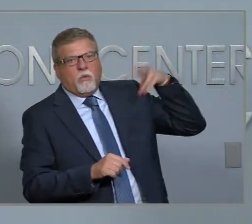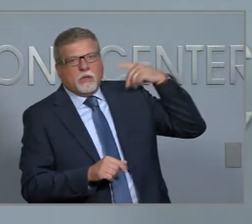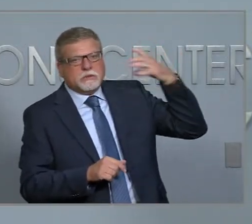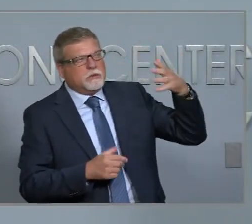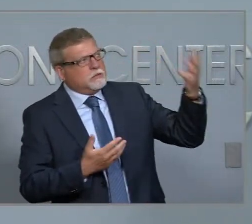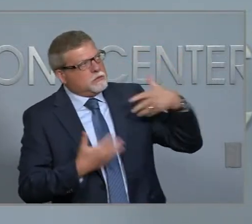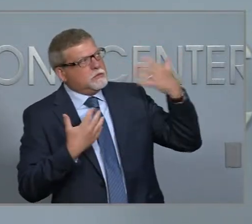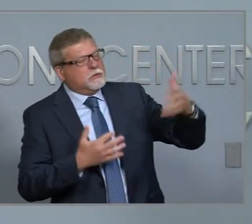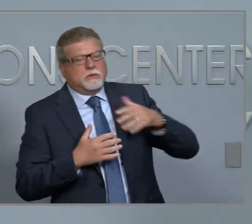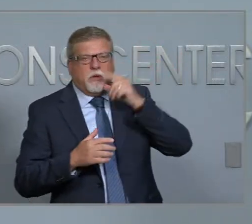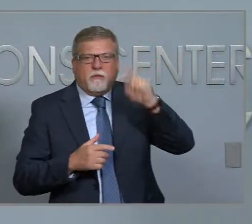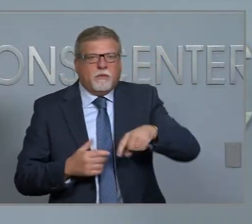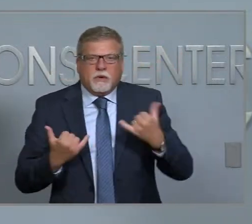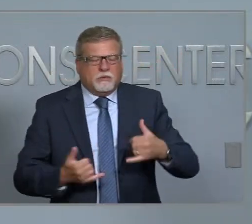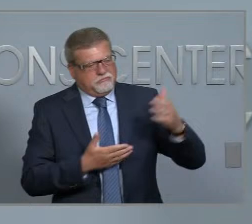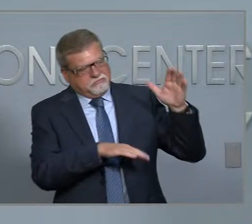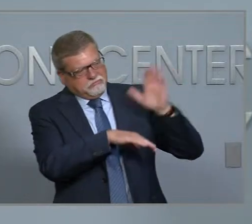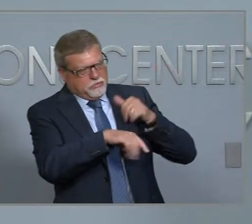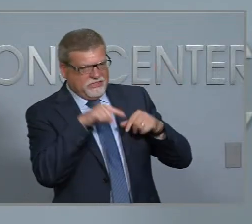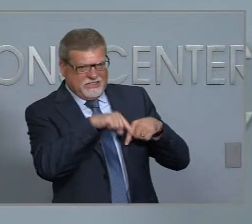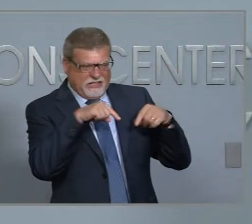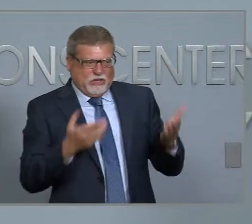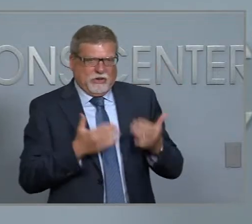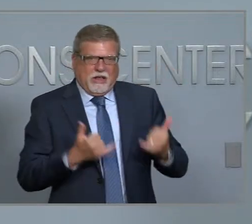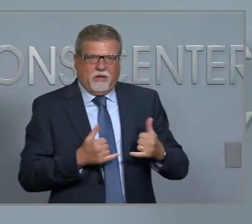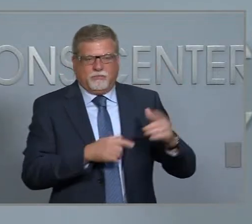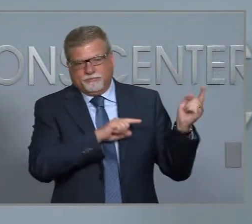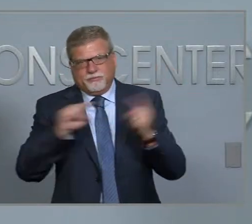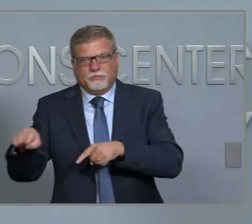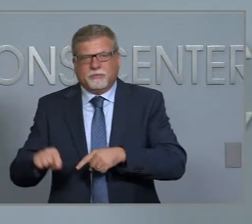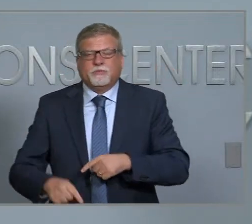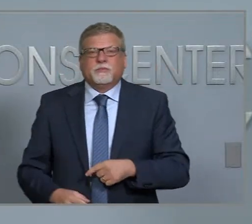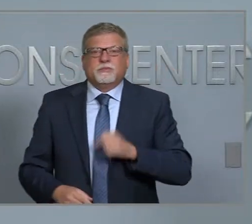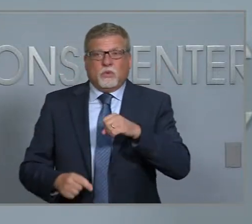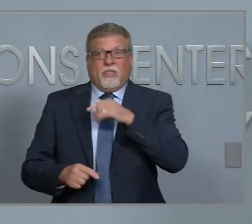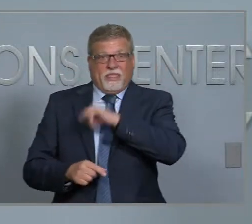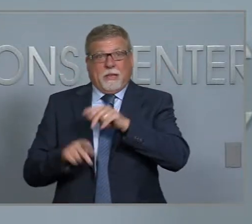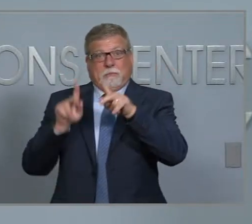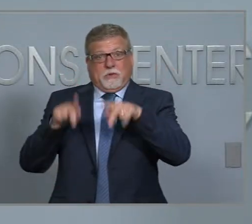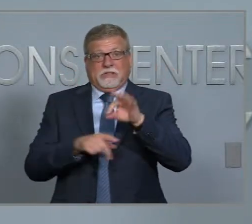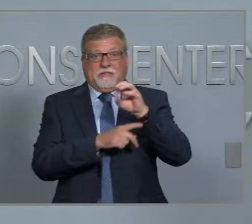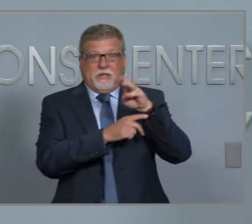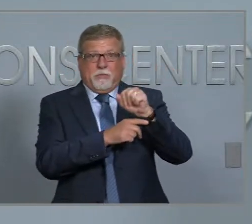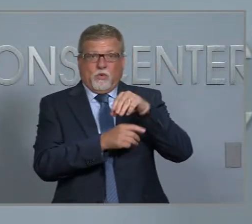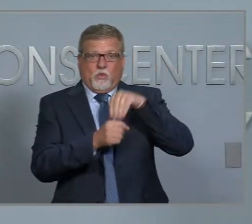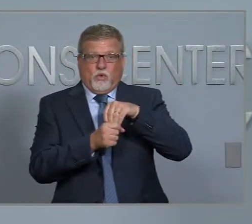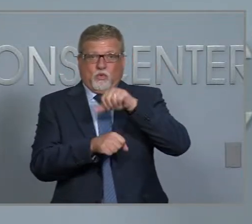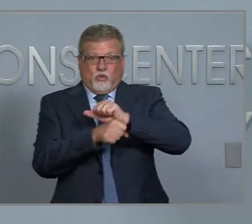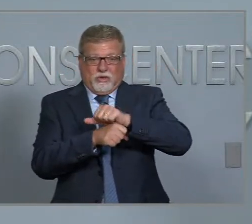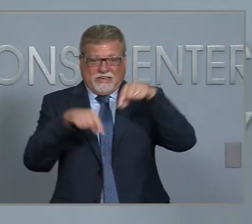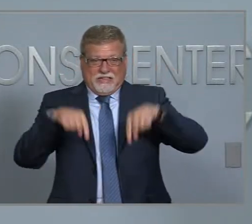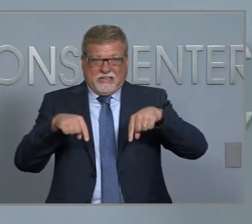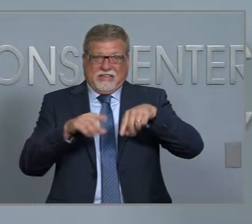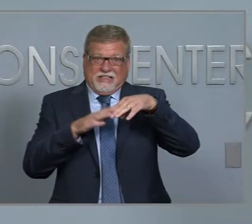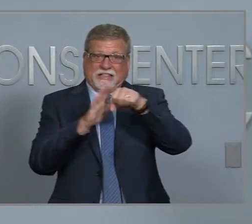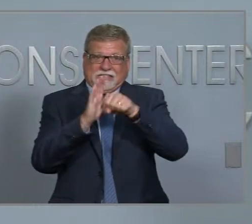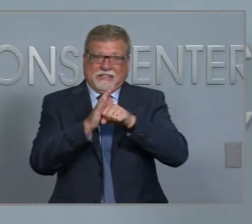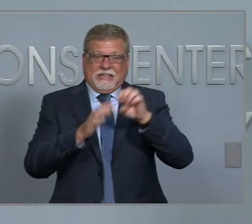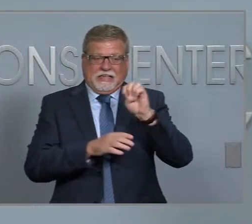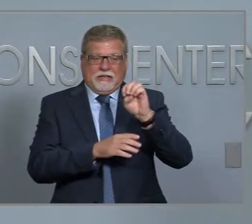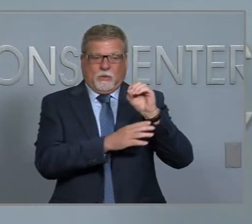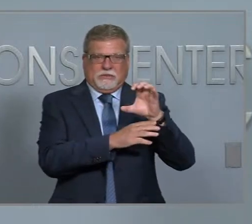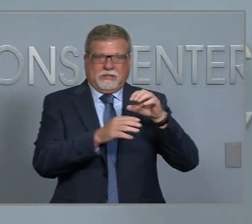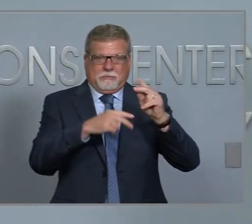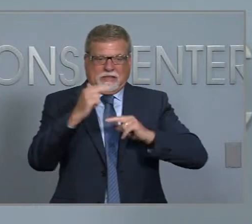We also have our team in recovery who is here at the State EOC that obviously works in a very different phase of